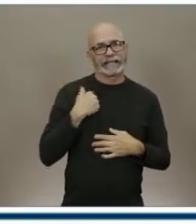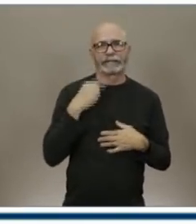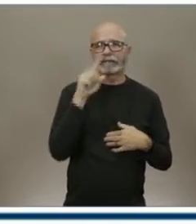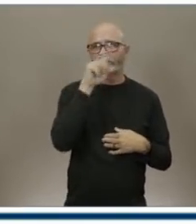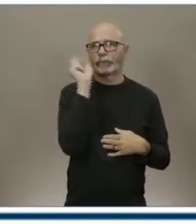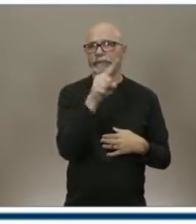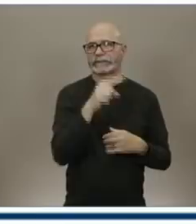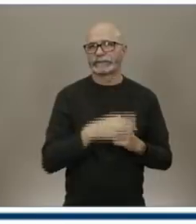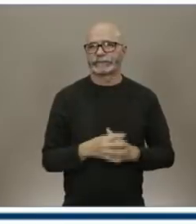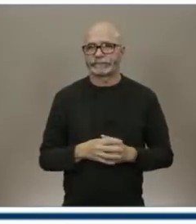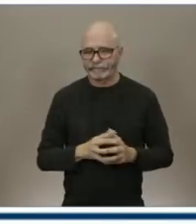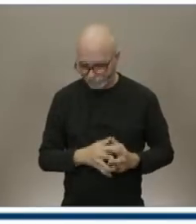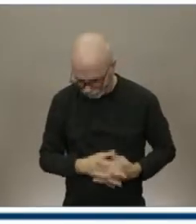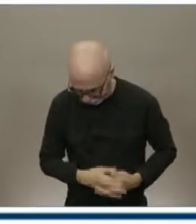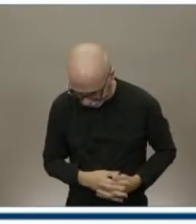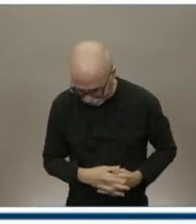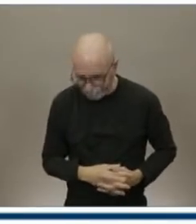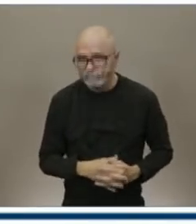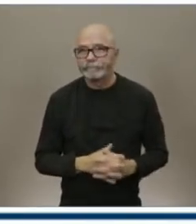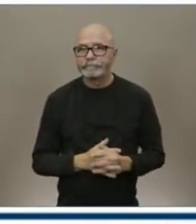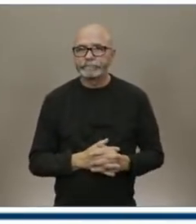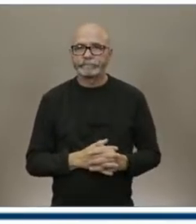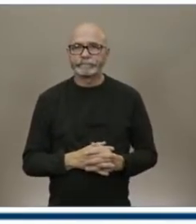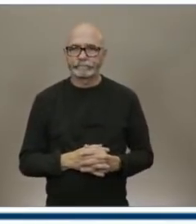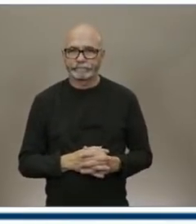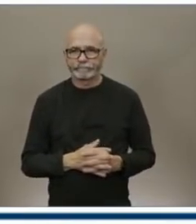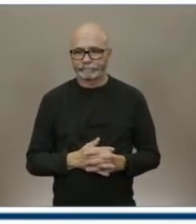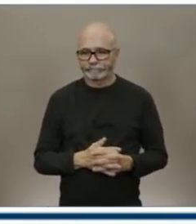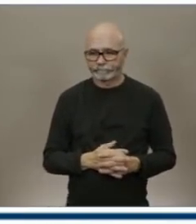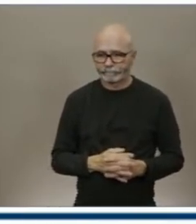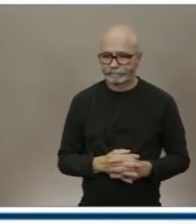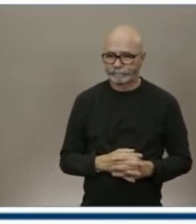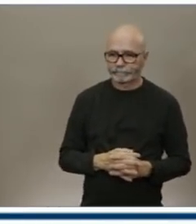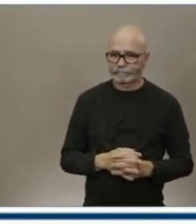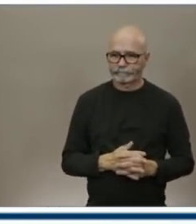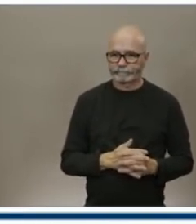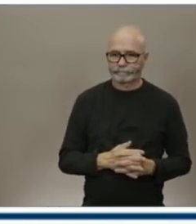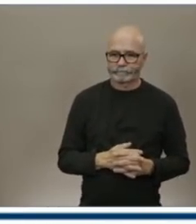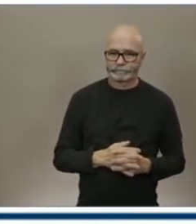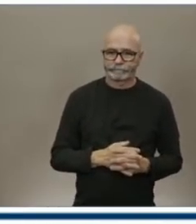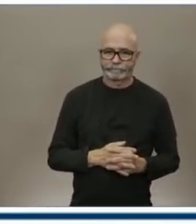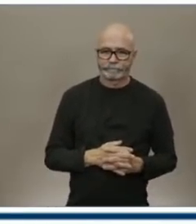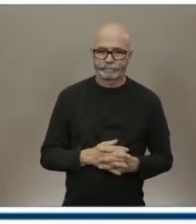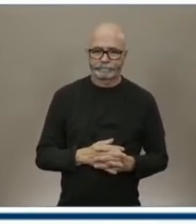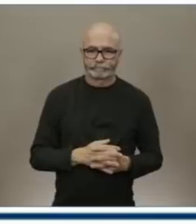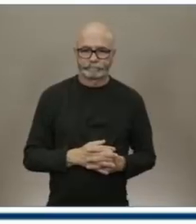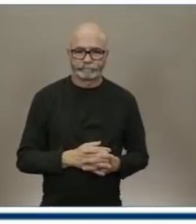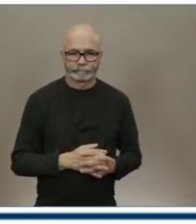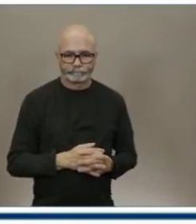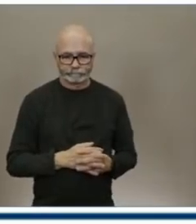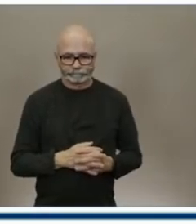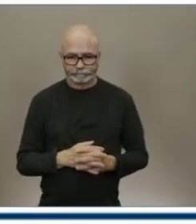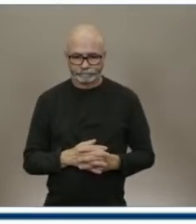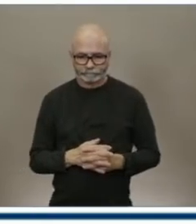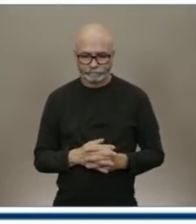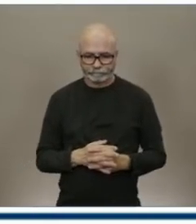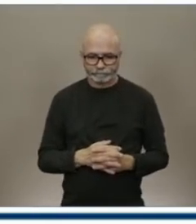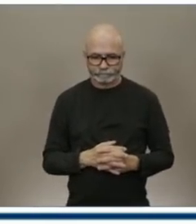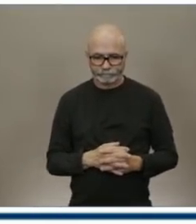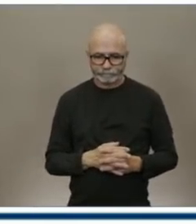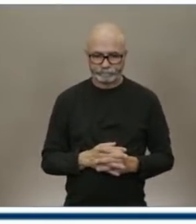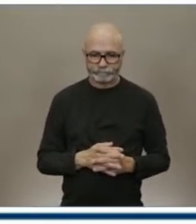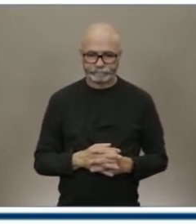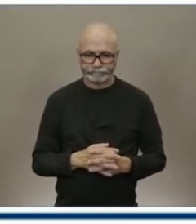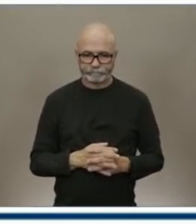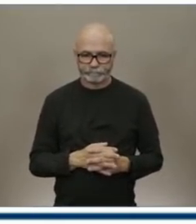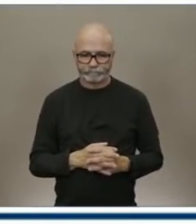Good afternoon. I'm wondering, with the school being closed an extra week for Christmas, if there will be any arrangement to make maybe